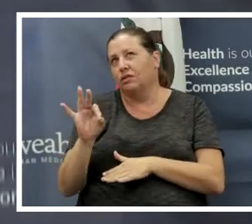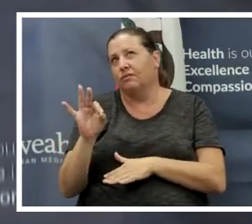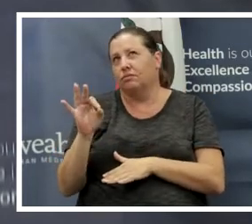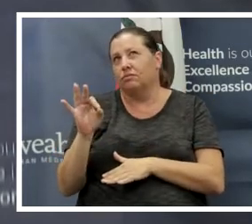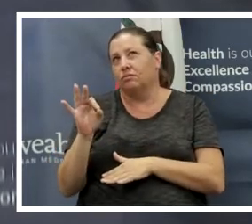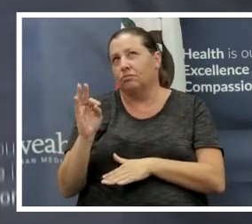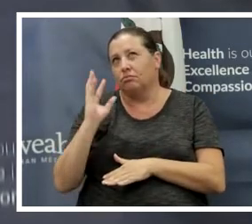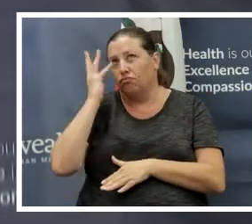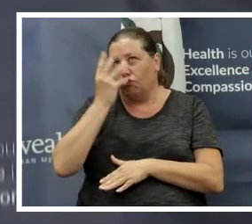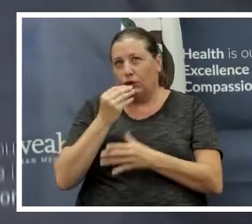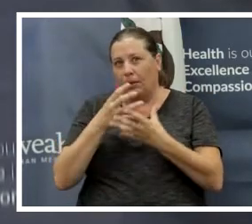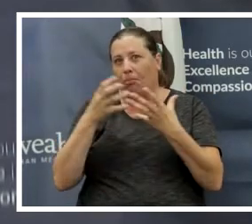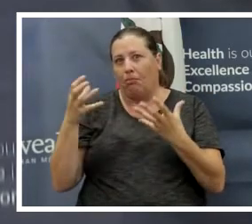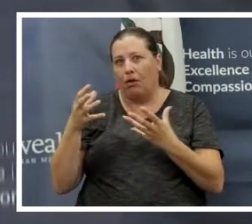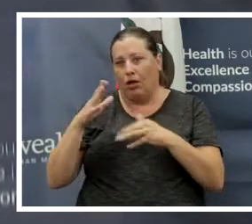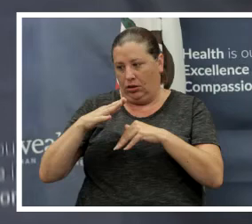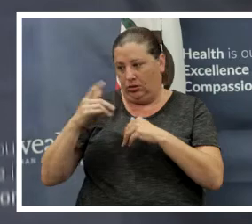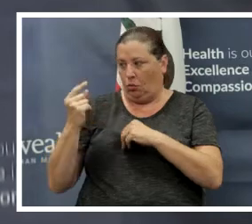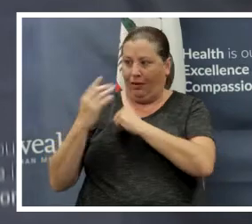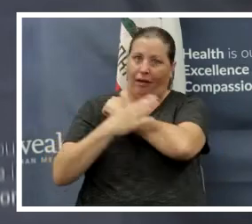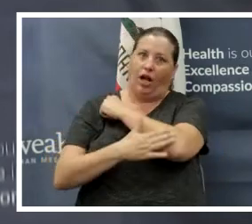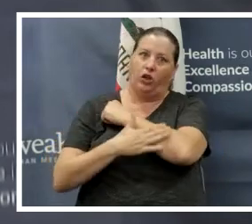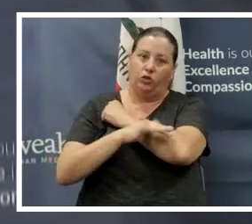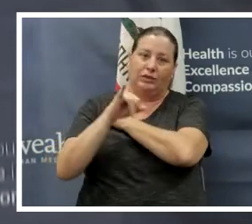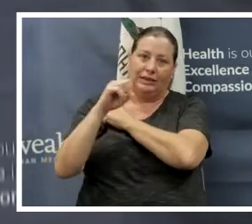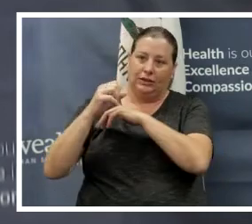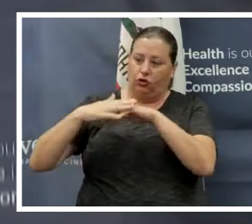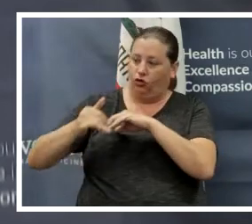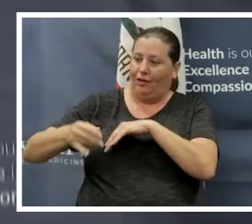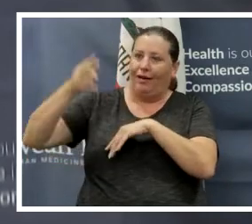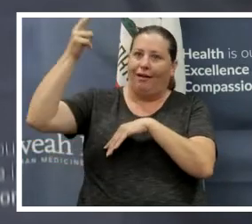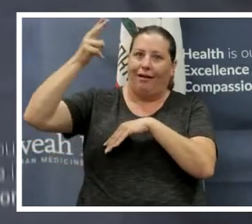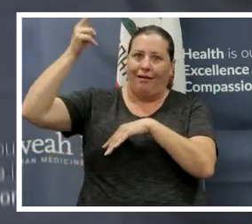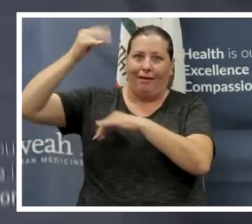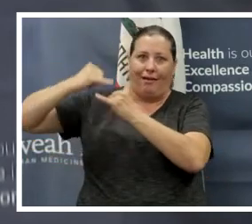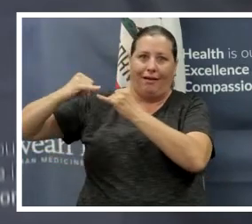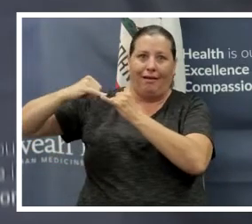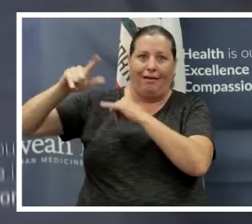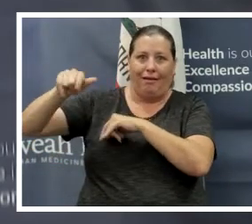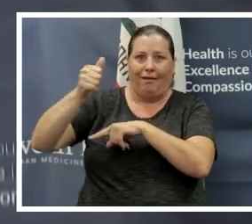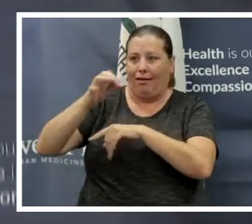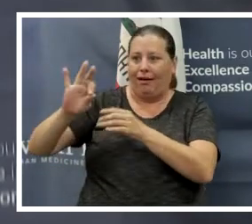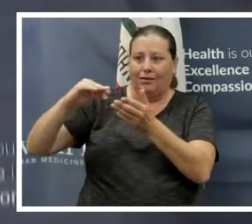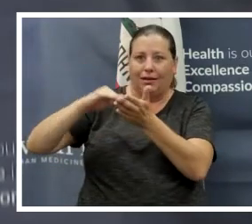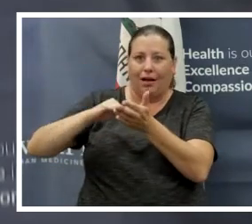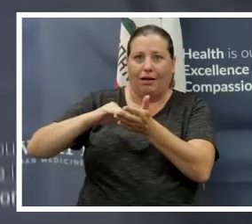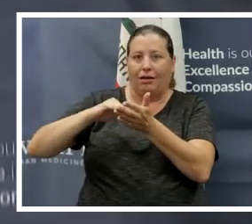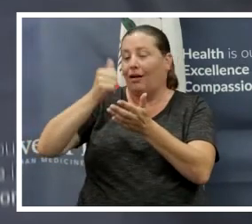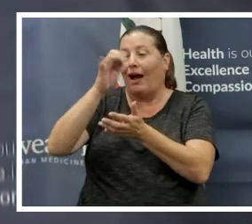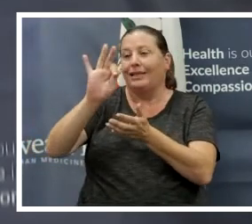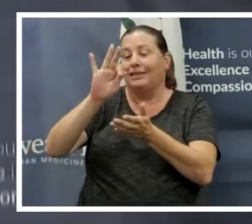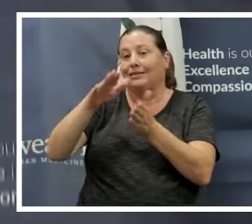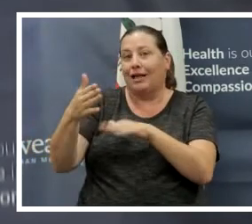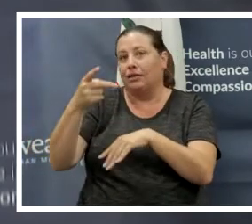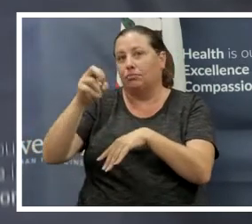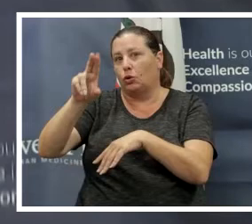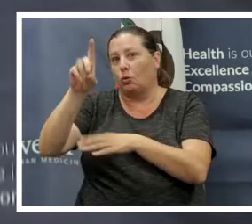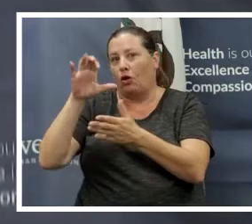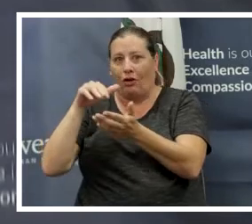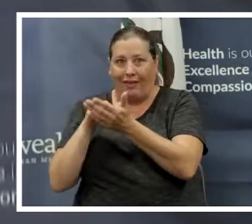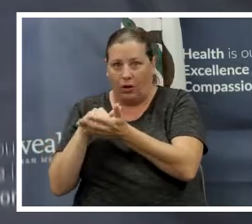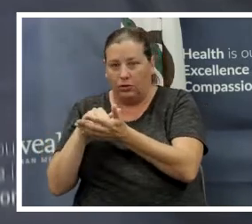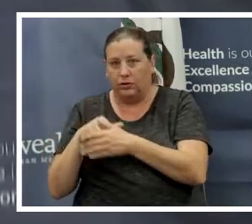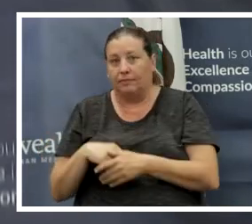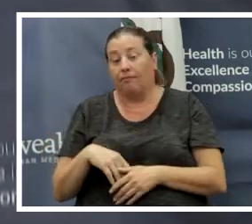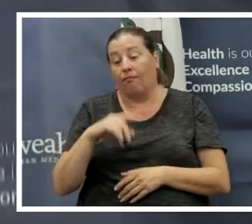the country is on that high end. I said, you know, almost 19 deaths per 100,000 at the high end of the country. Tulare